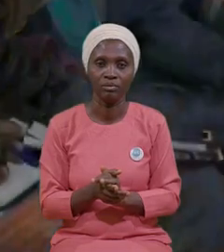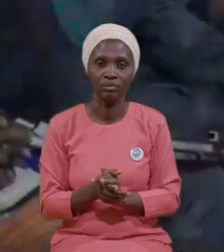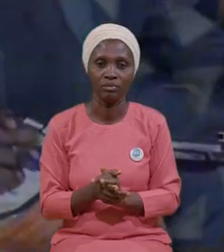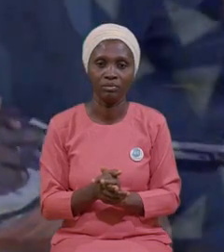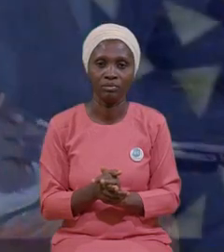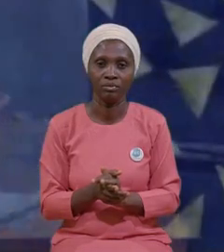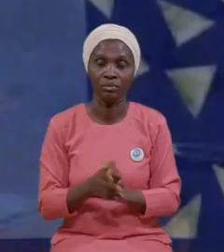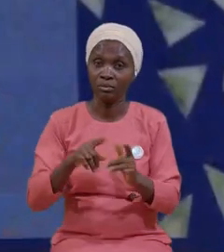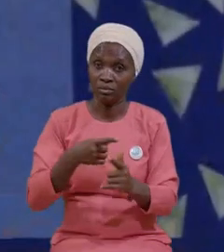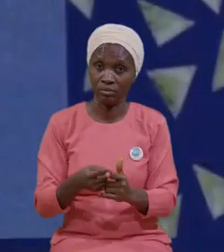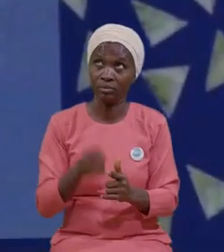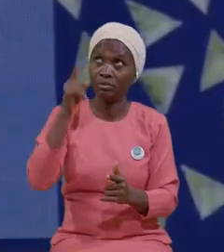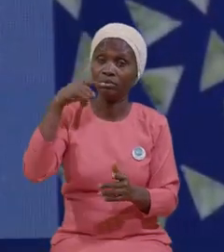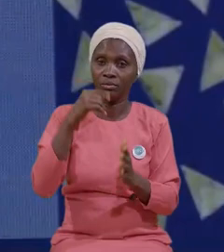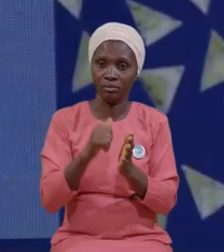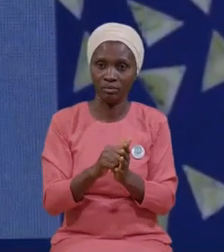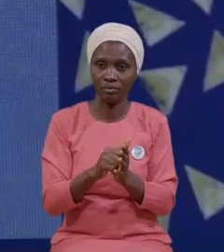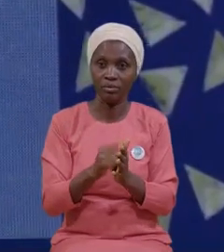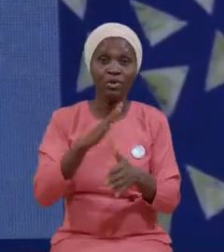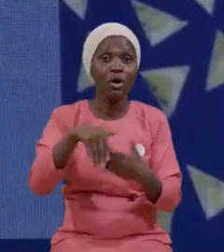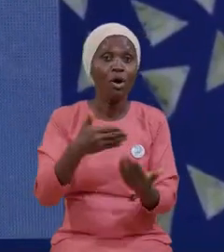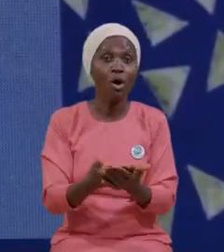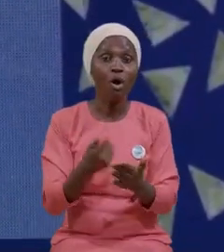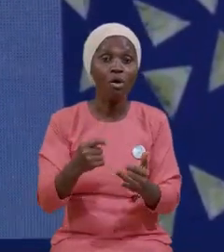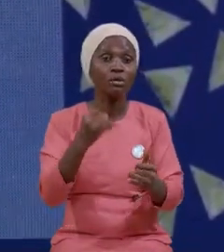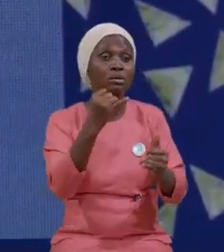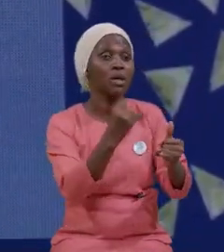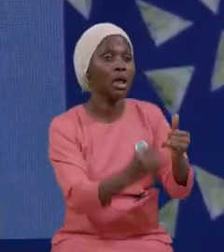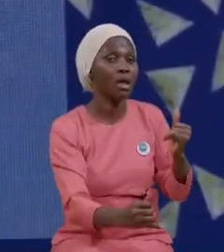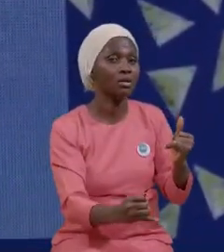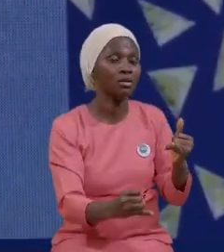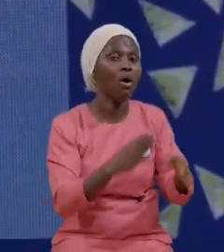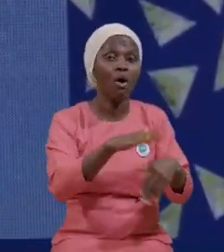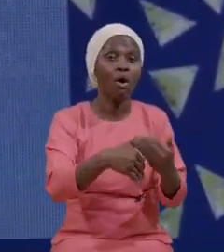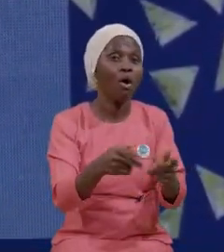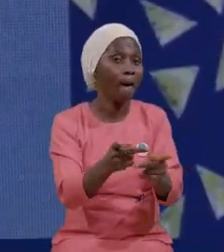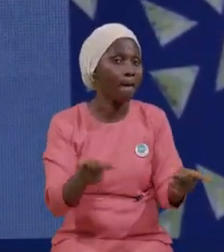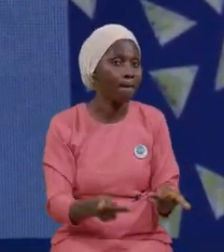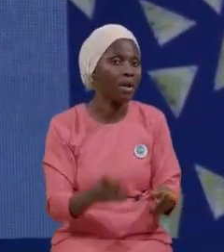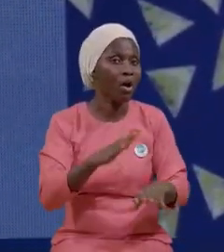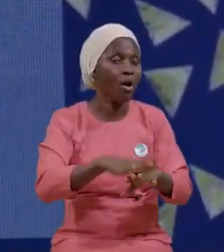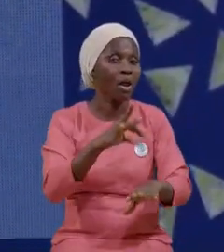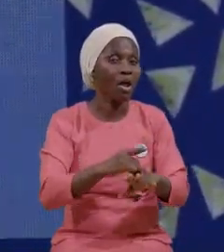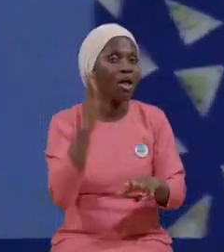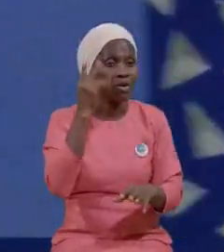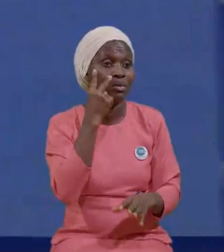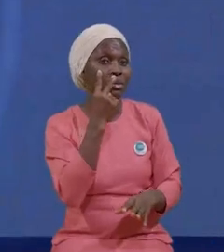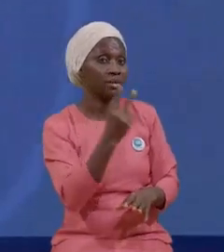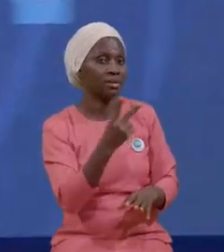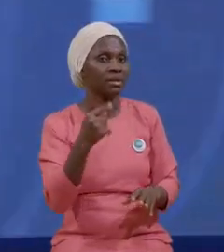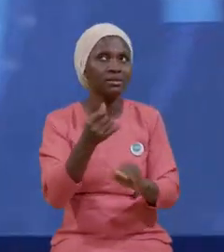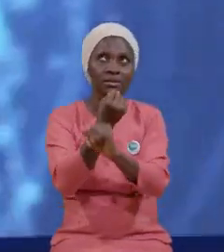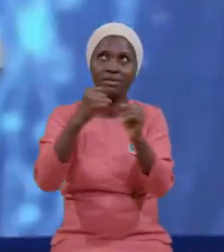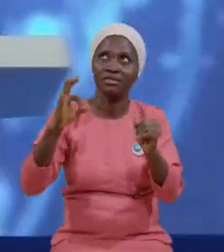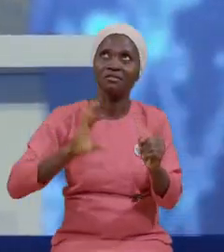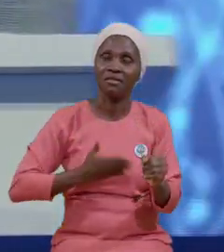And then he says, all the ends of the earth shall see the salvation of our God.